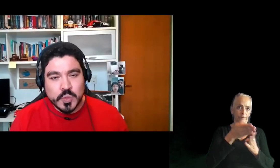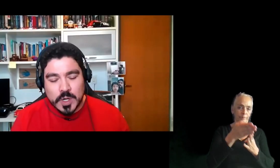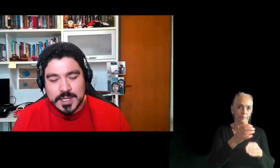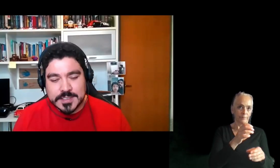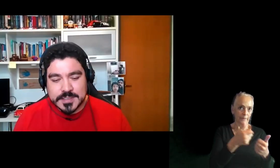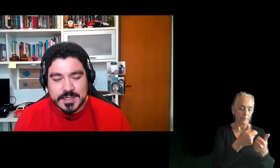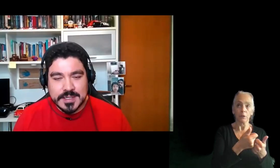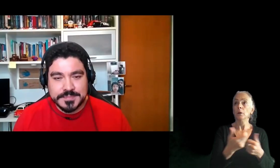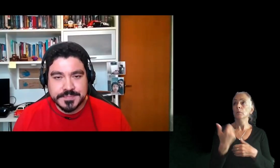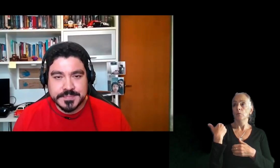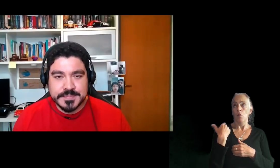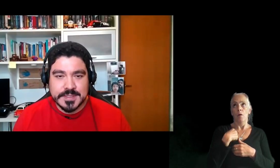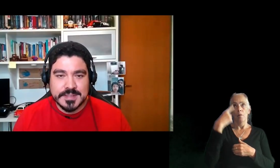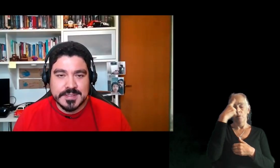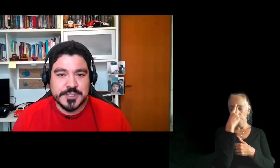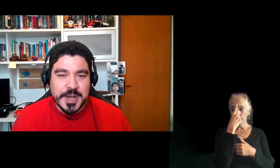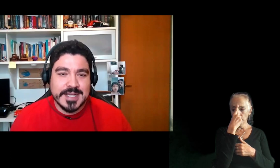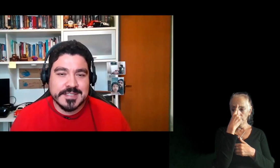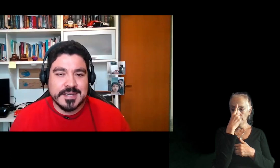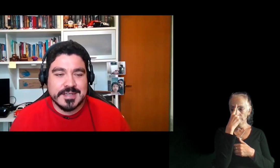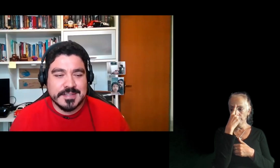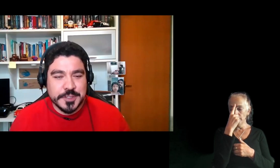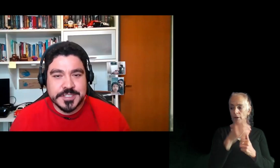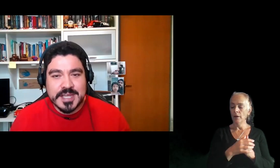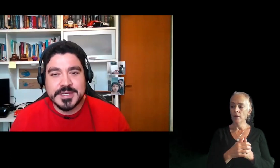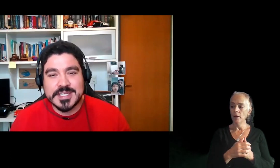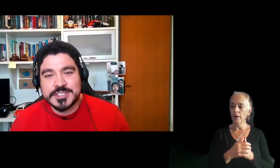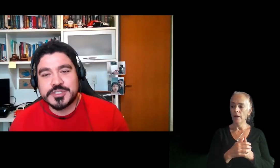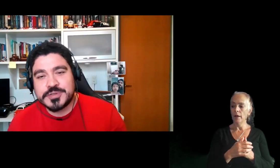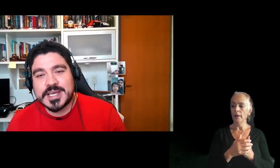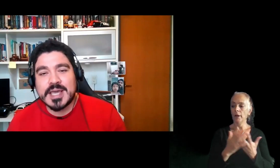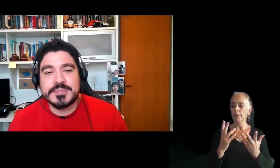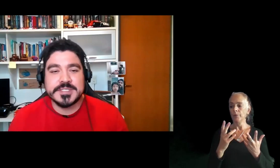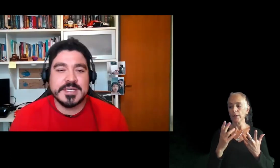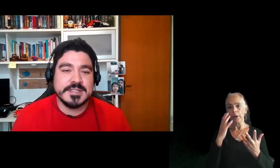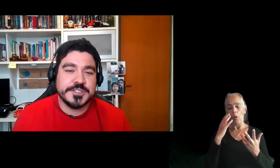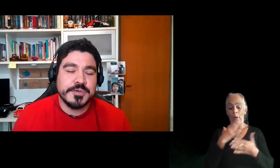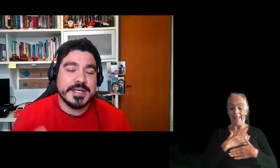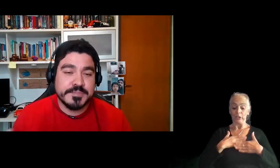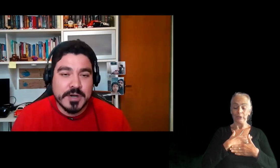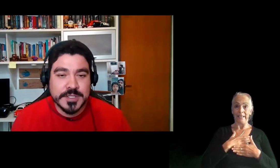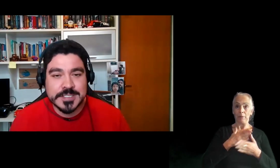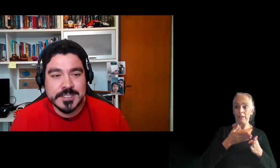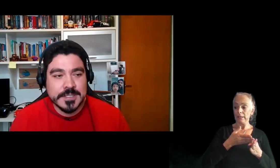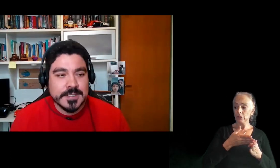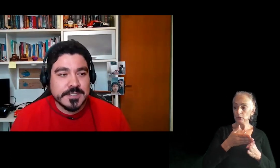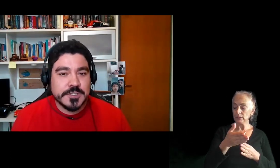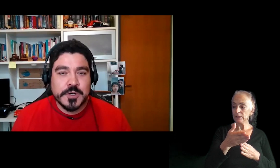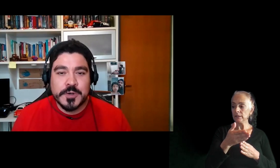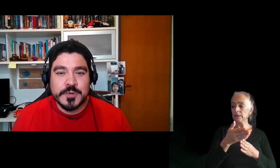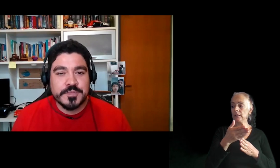thought was despite entertainment industry, the game persists still remains a product.